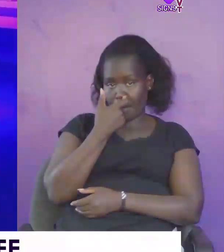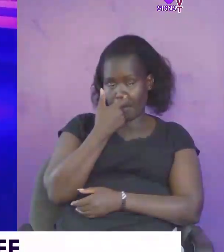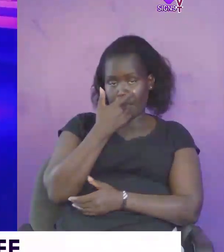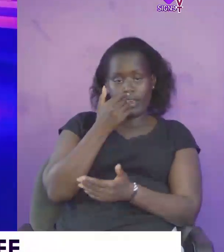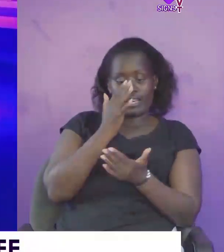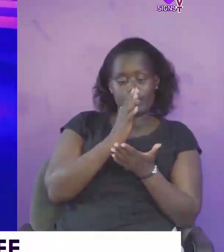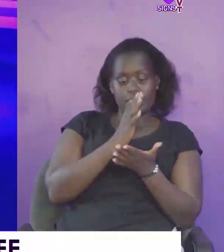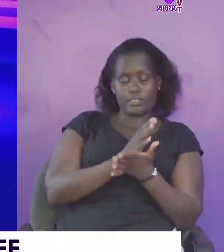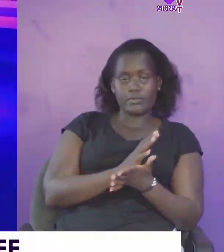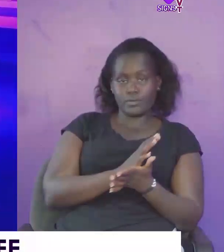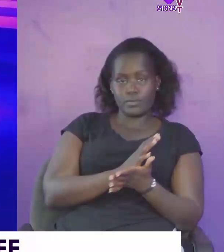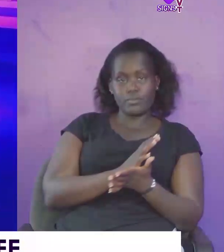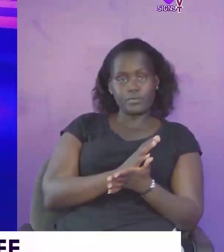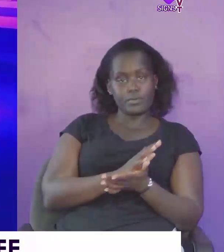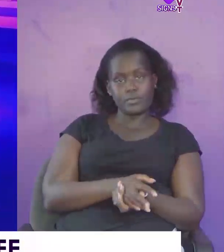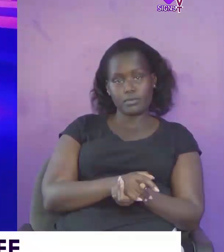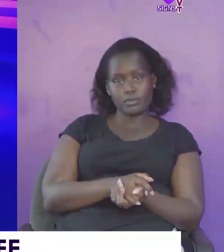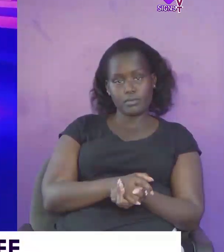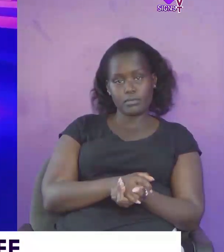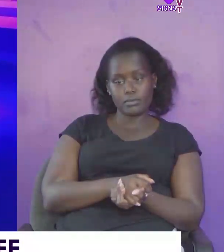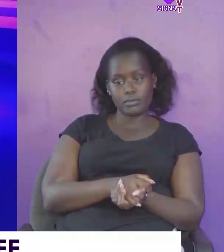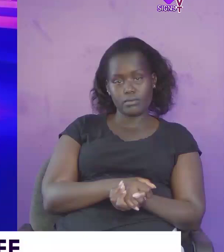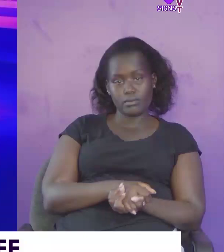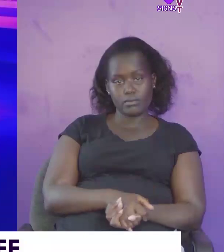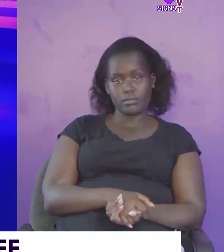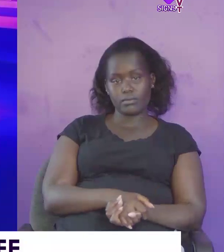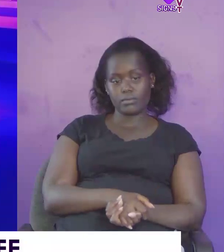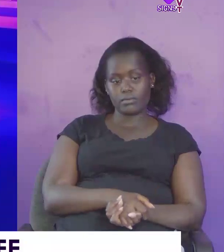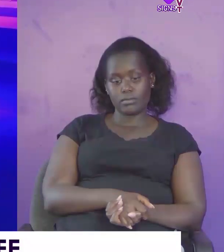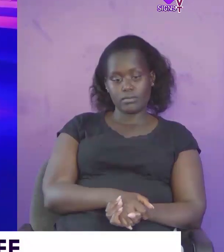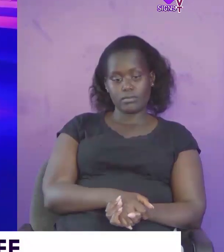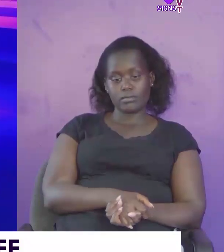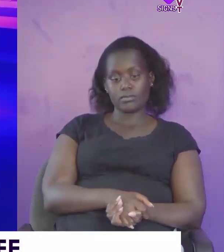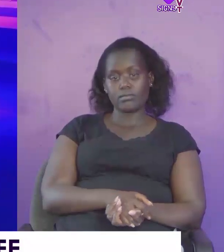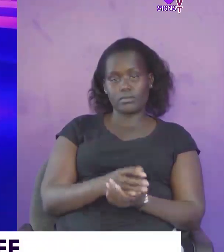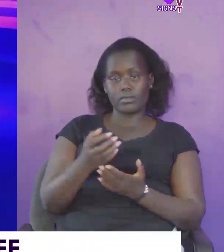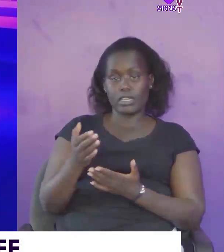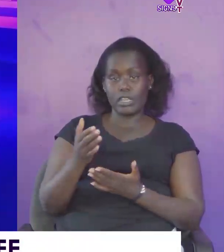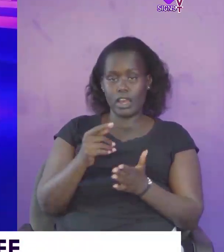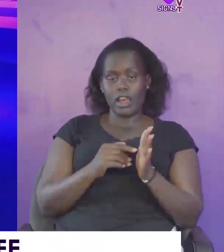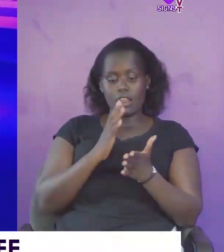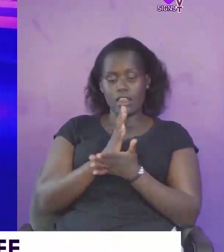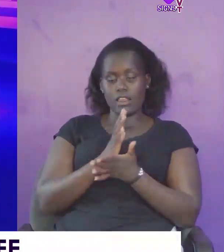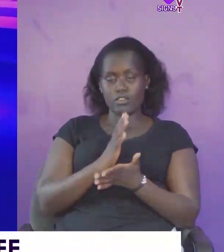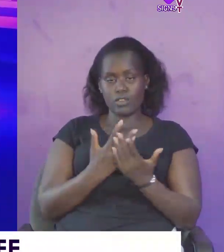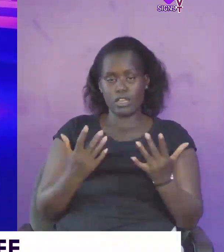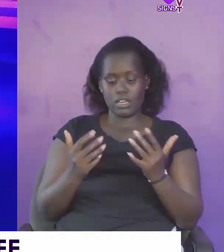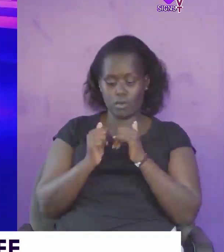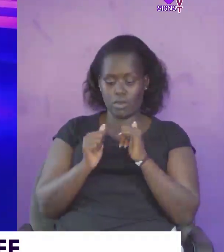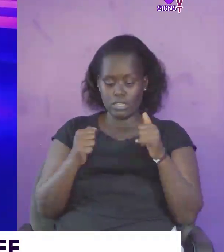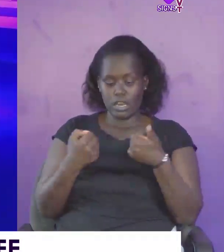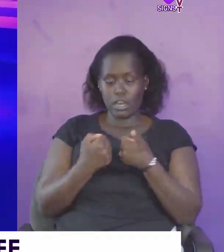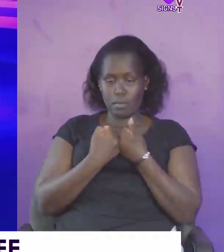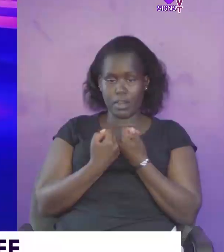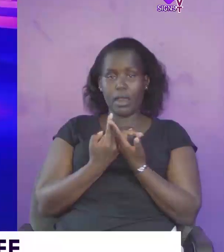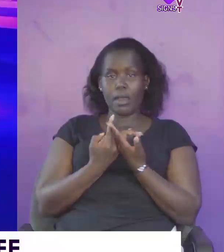real, it's the, you know, I think yeah, it's evident, it's the real thing that is happening. But I